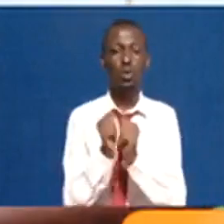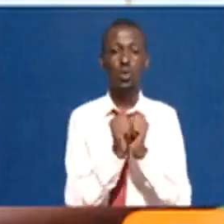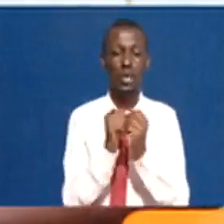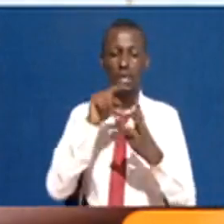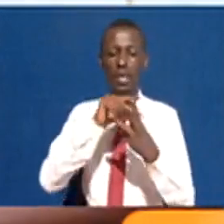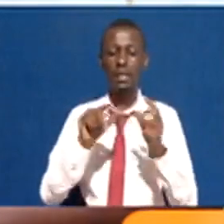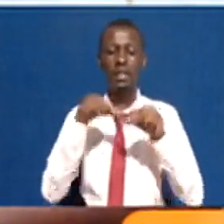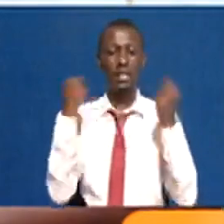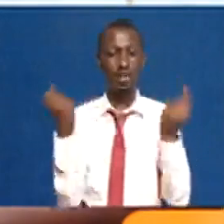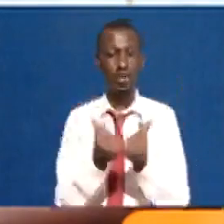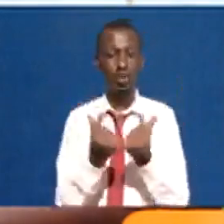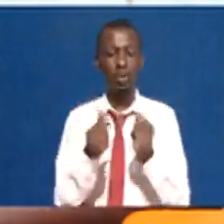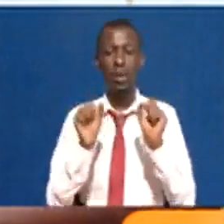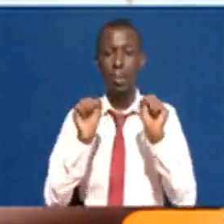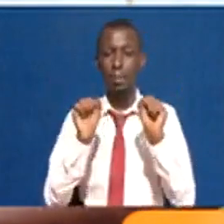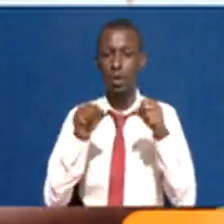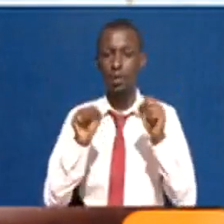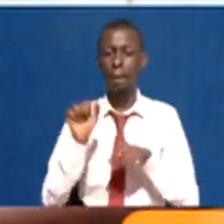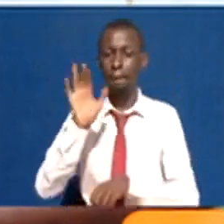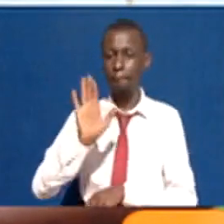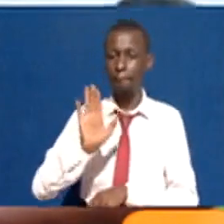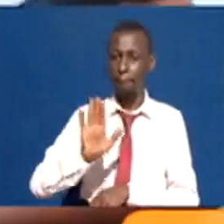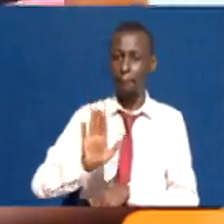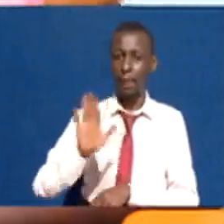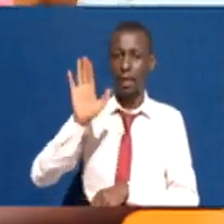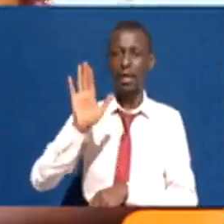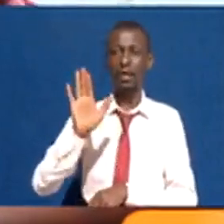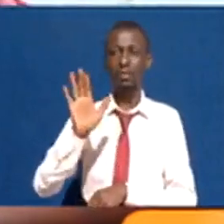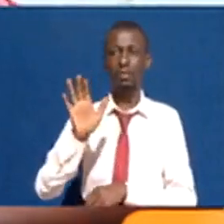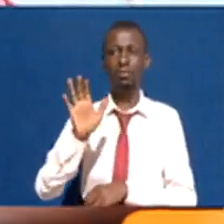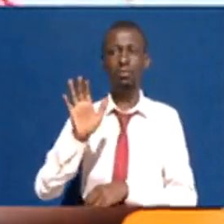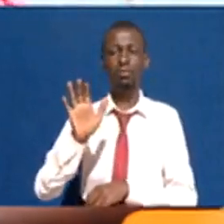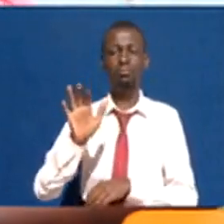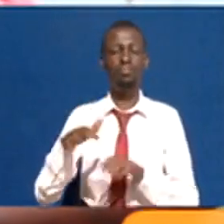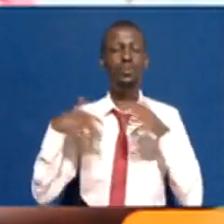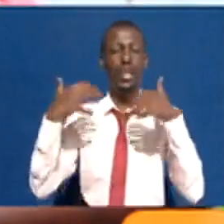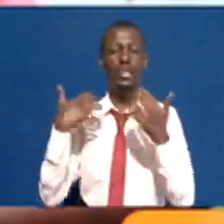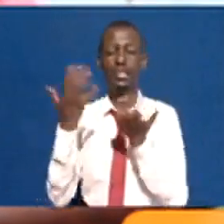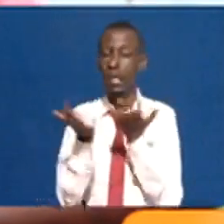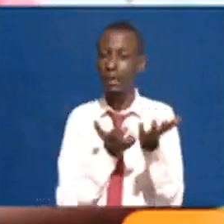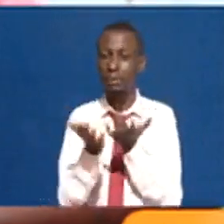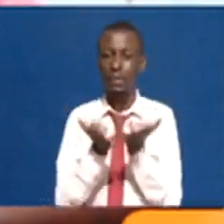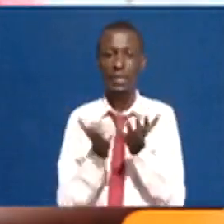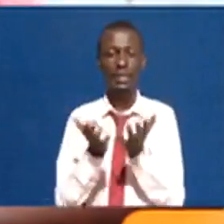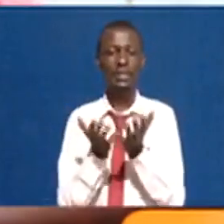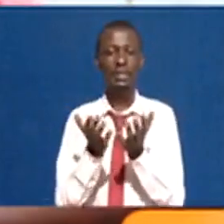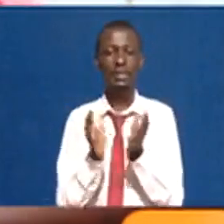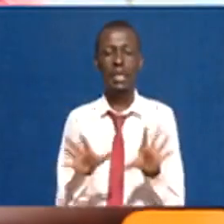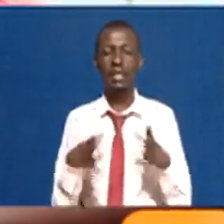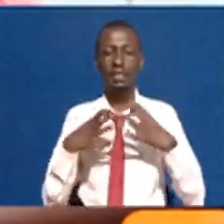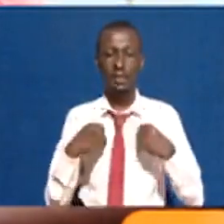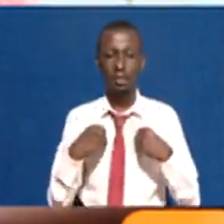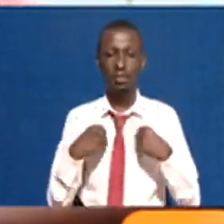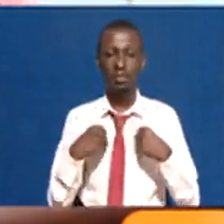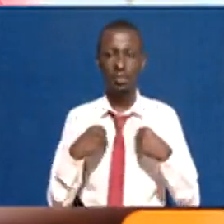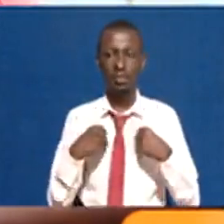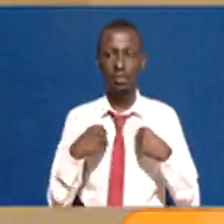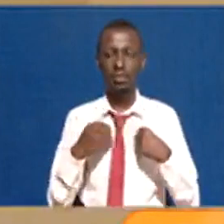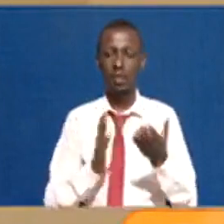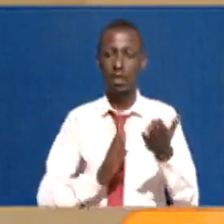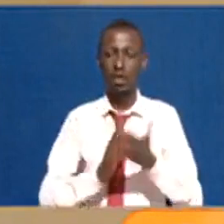wanaweza kuadopt kilimo biashara. Na hapo ni kupitia Climate Smart